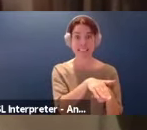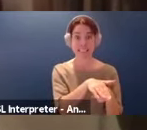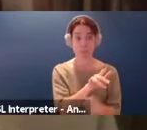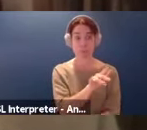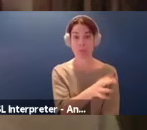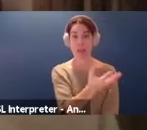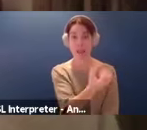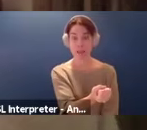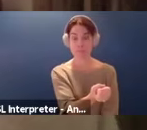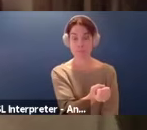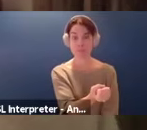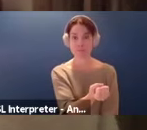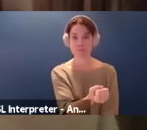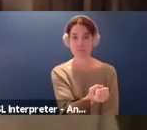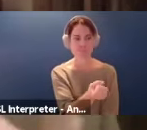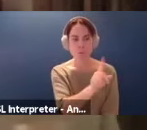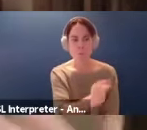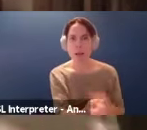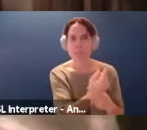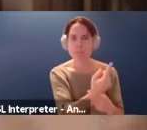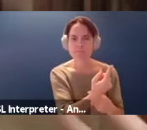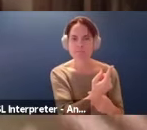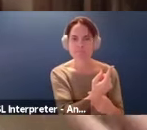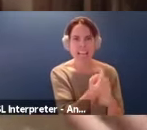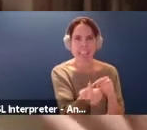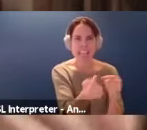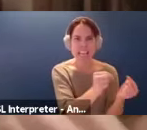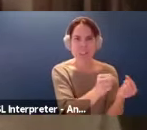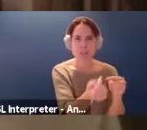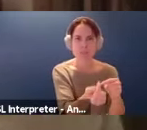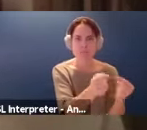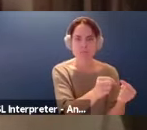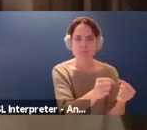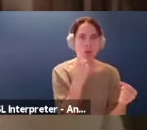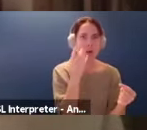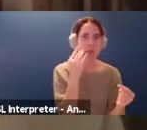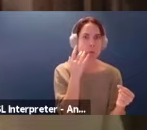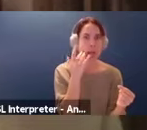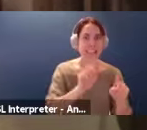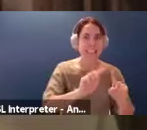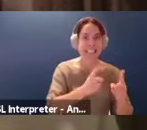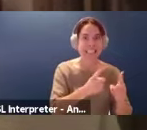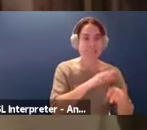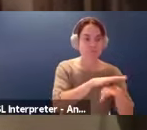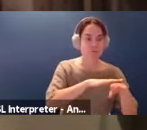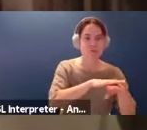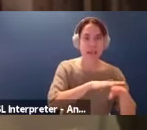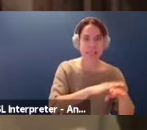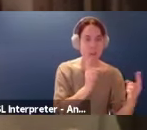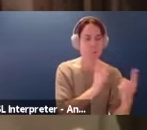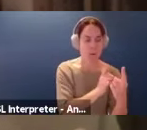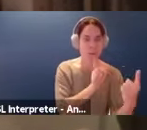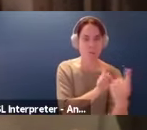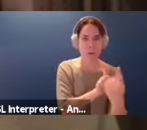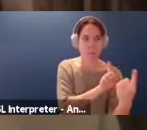be tension uh whenever one encounters people of the other race and so that it will affect white